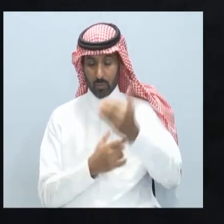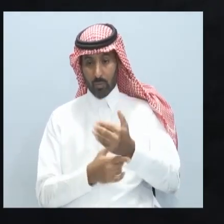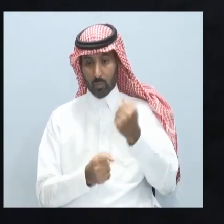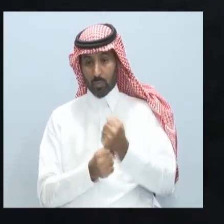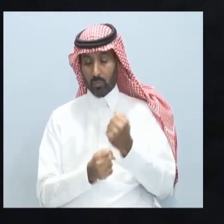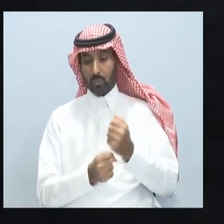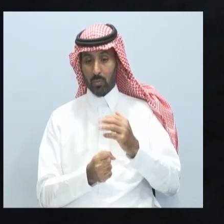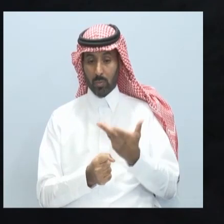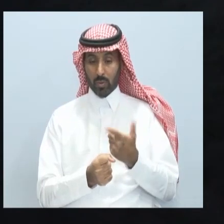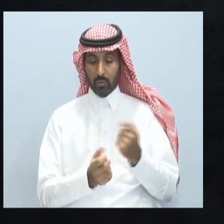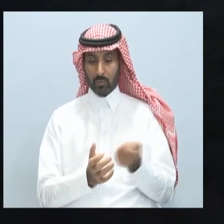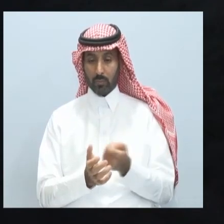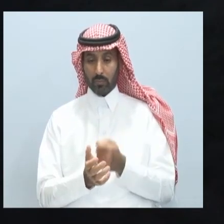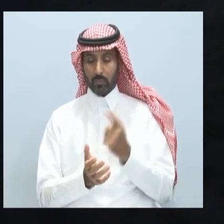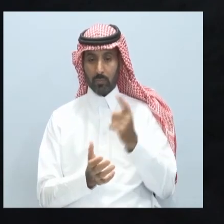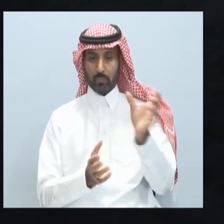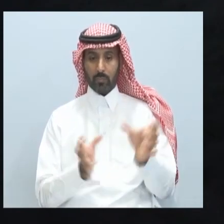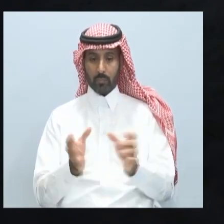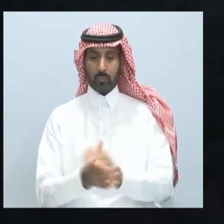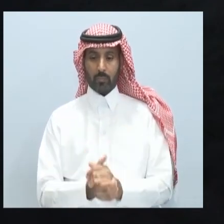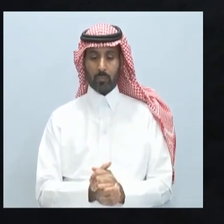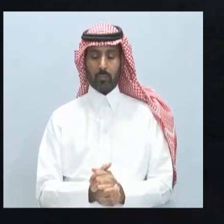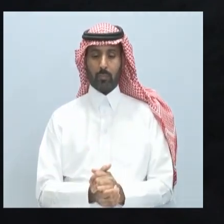you may use while you are writing your essay.